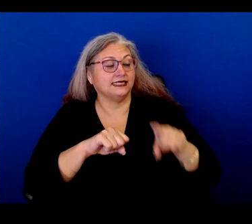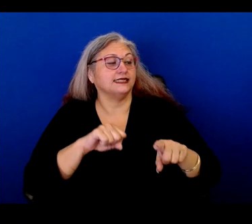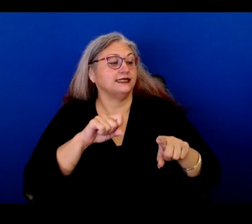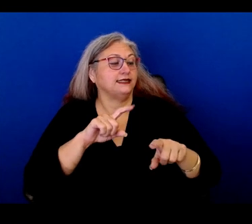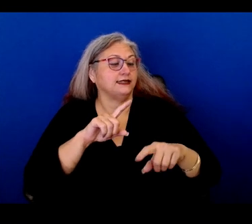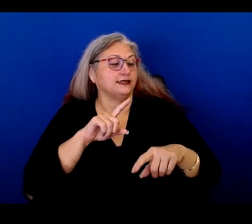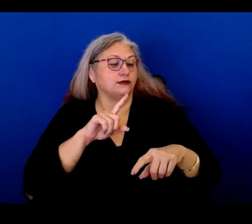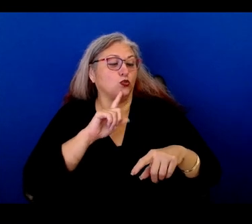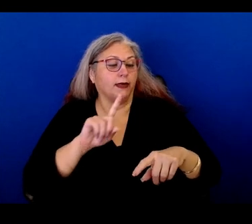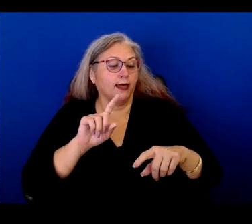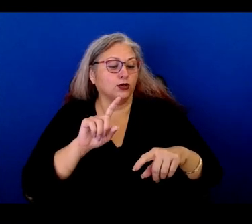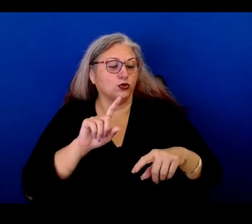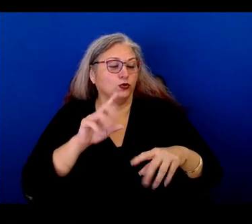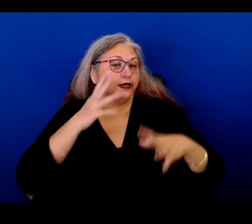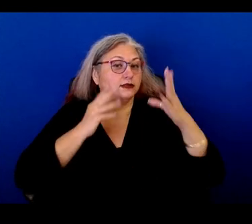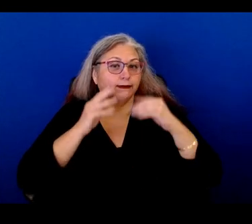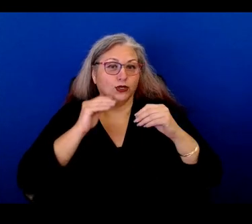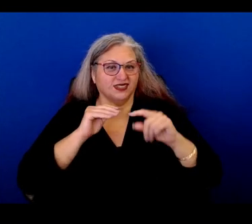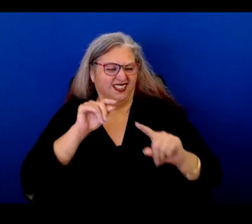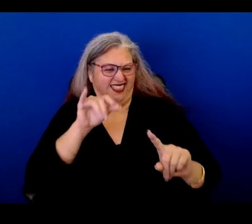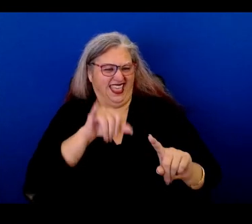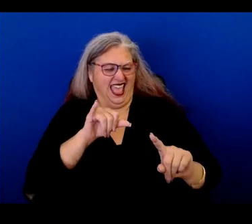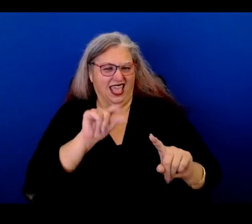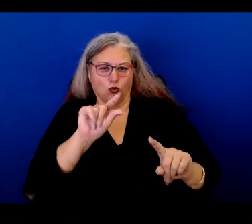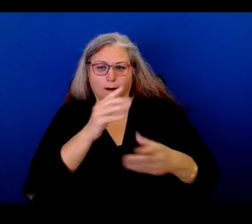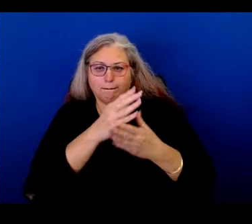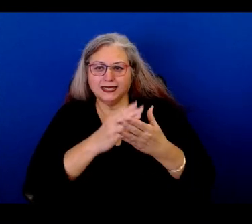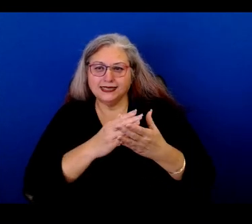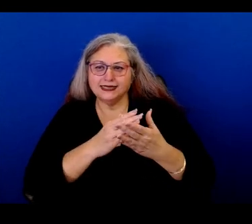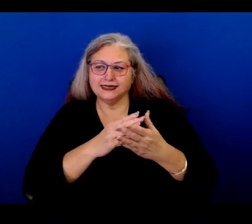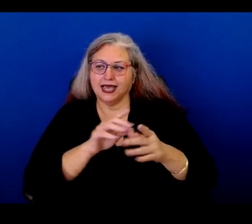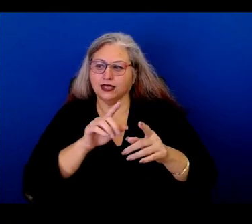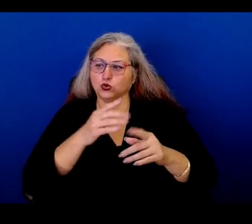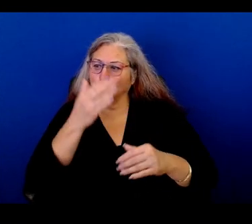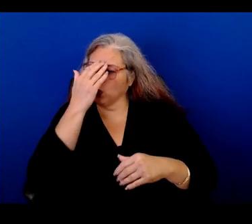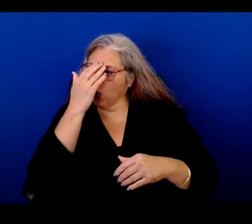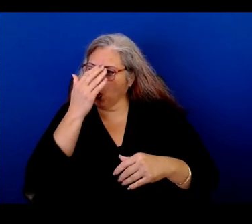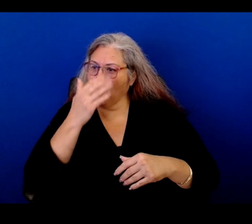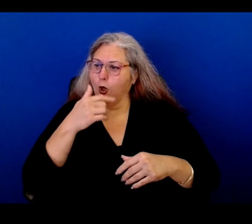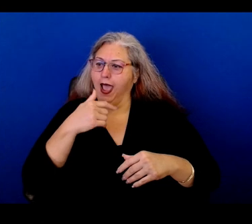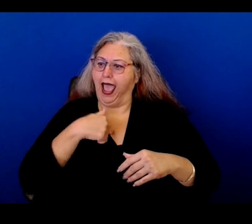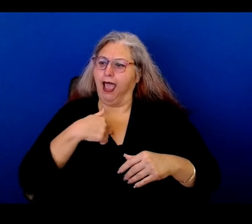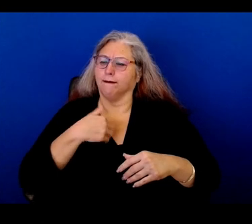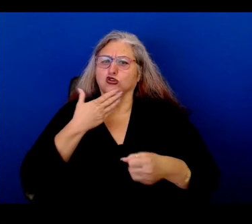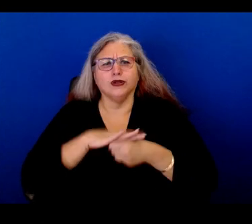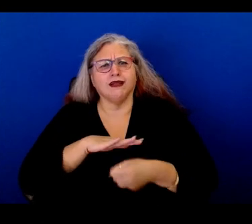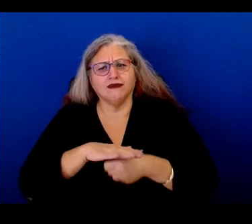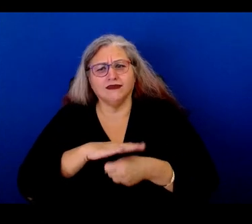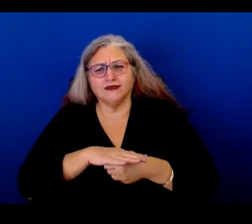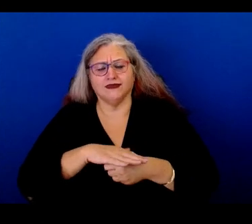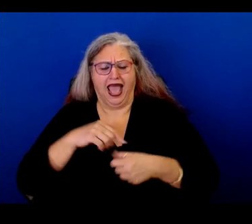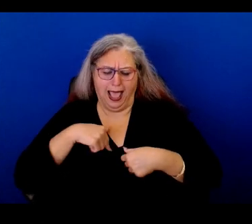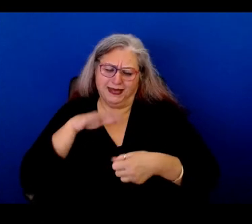to experience that piece of just knowing you're enough. You're